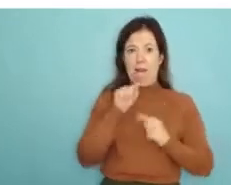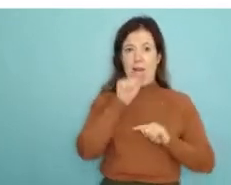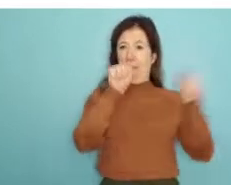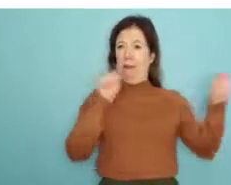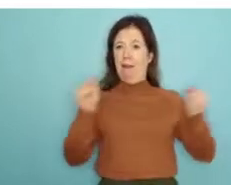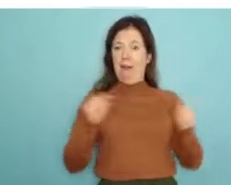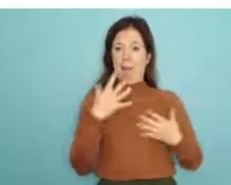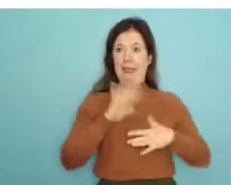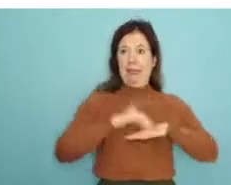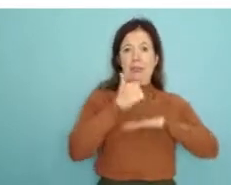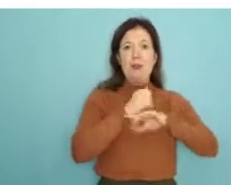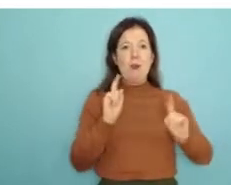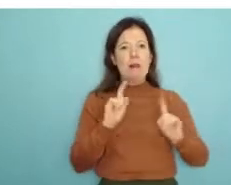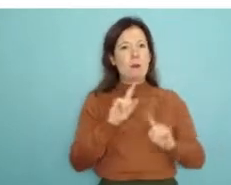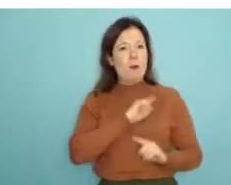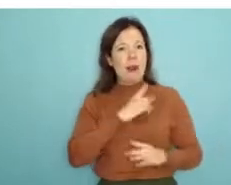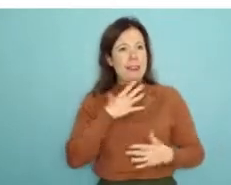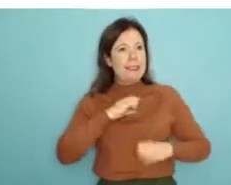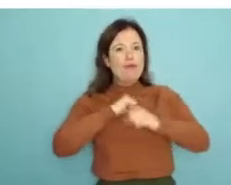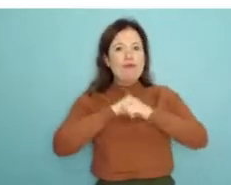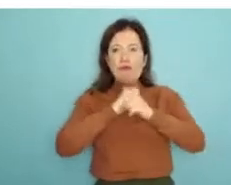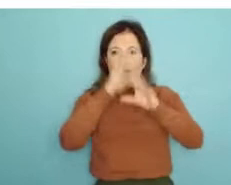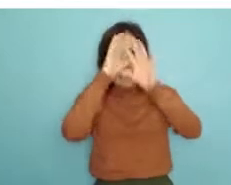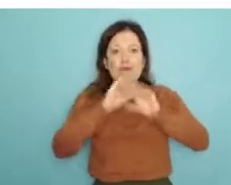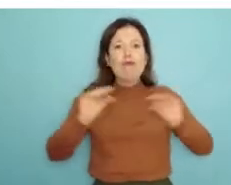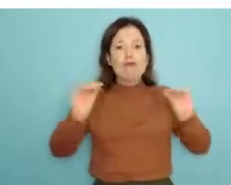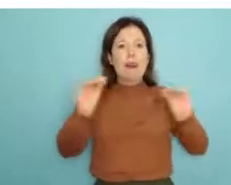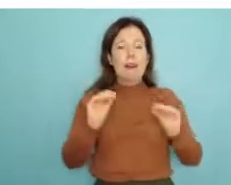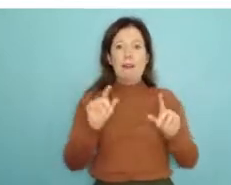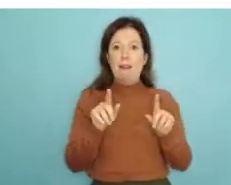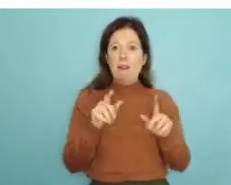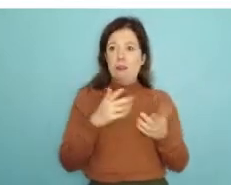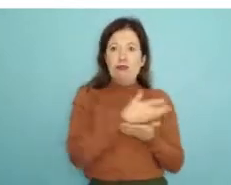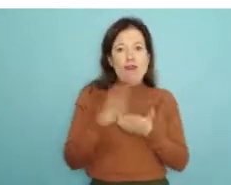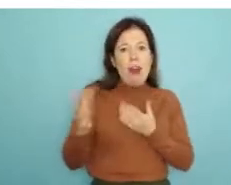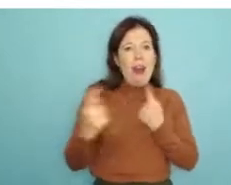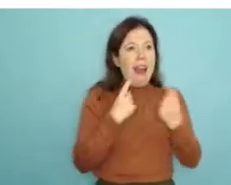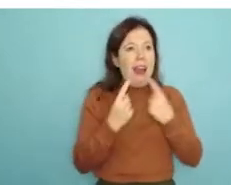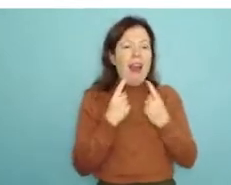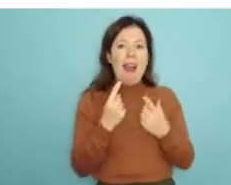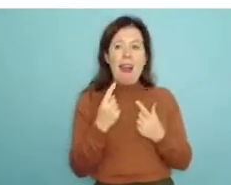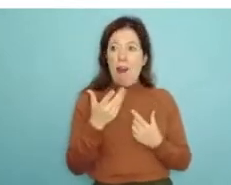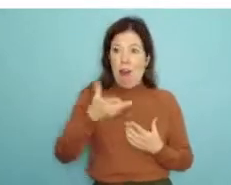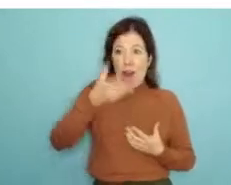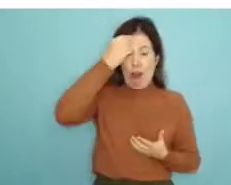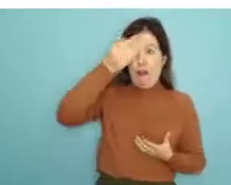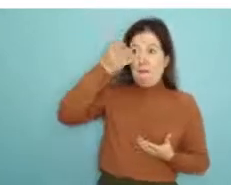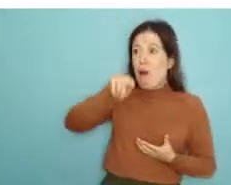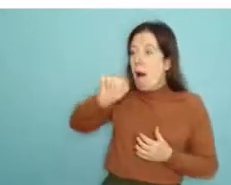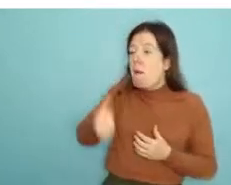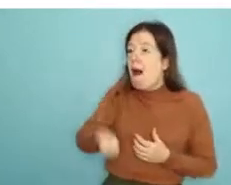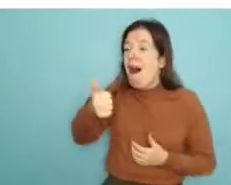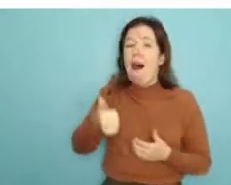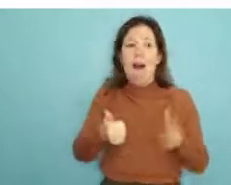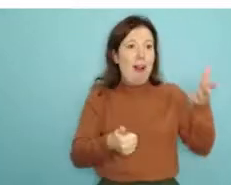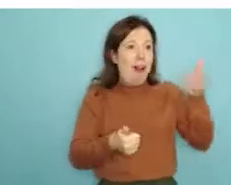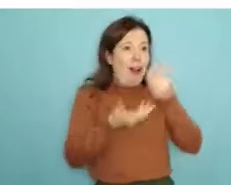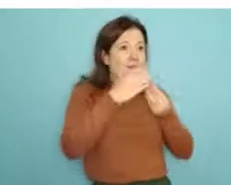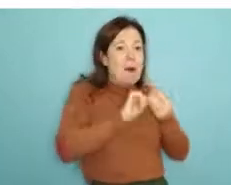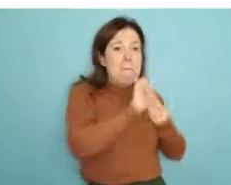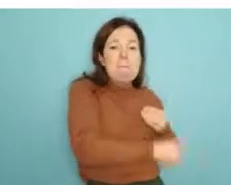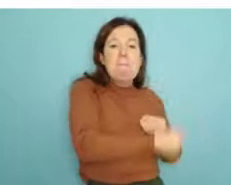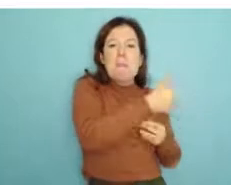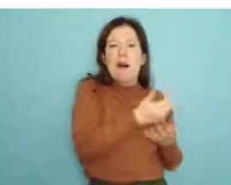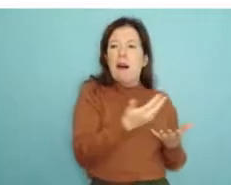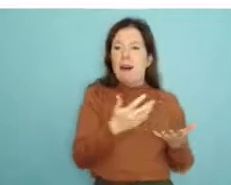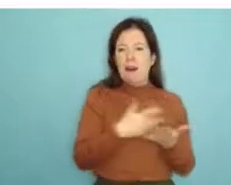can shout about it and also learn from one another, so that if we see something excellent going on elsewhere, we can